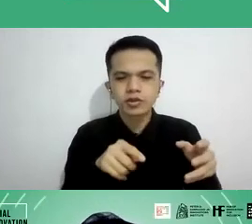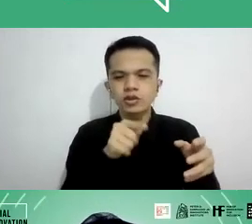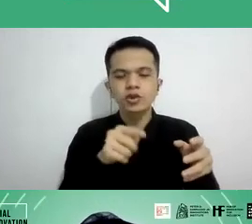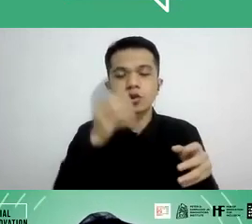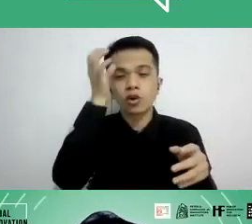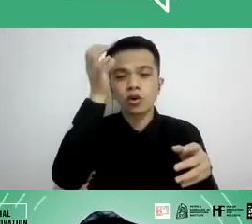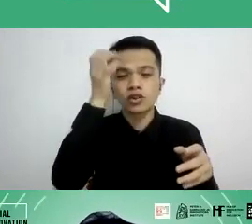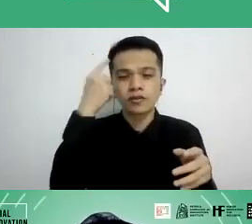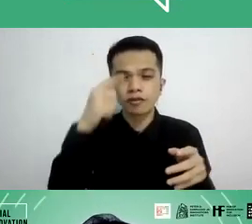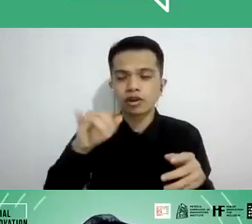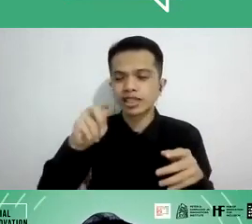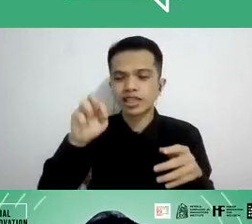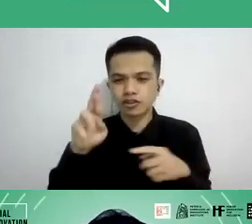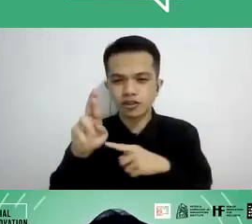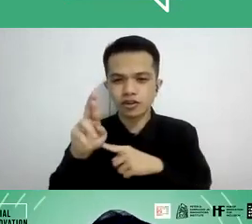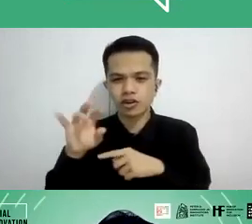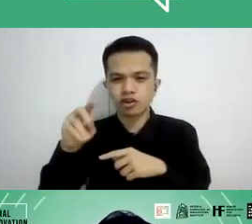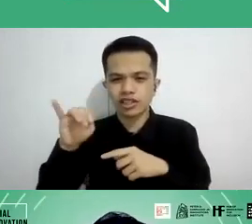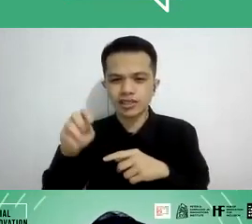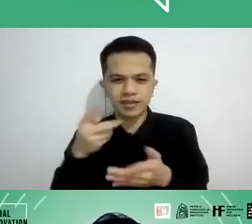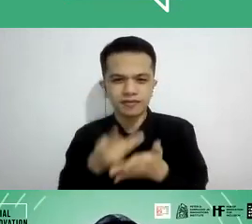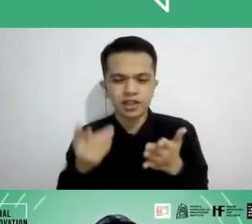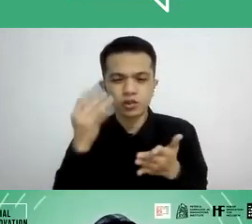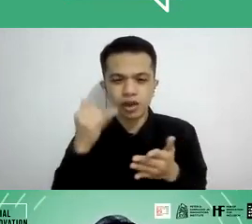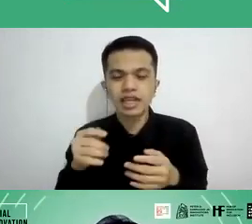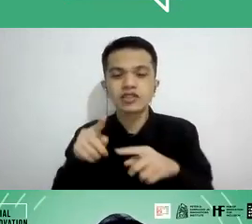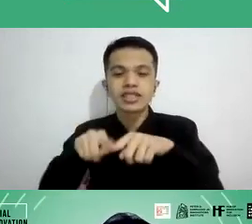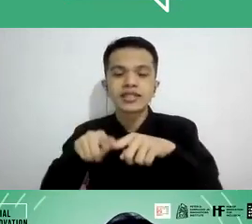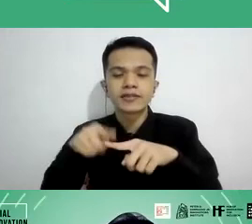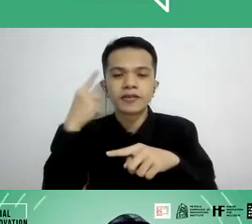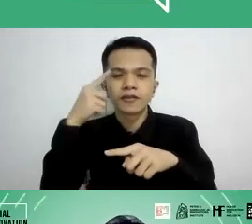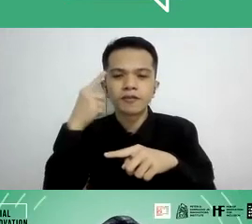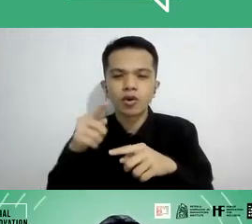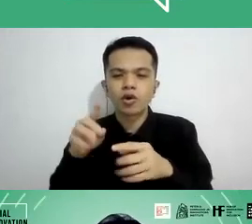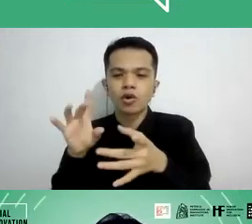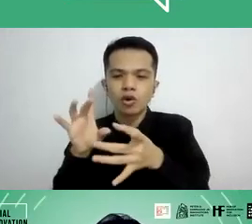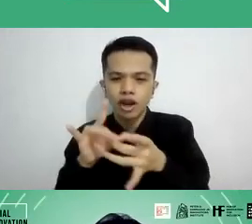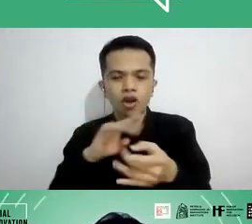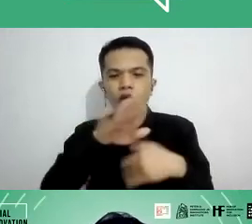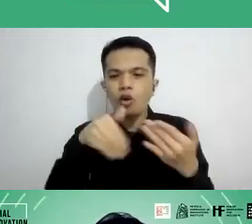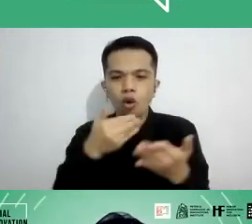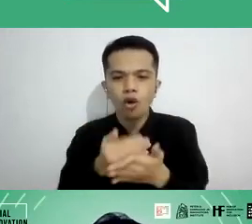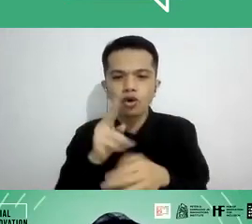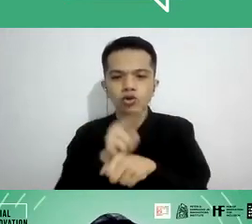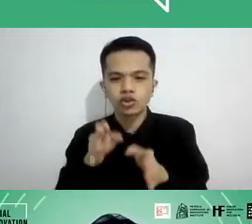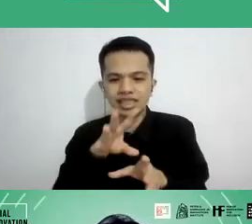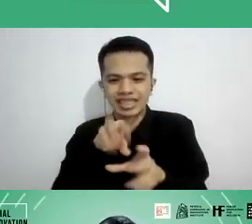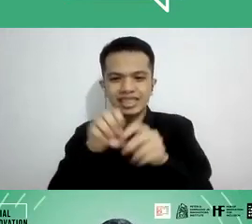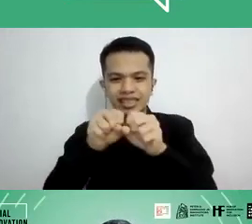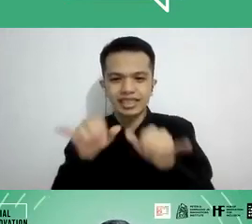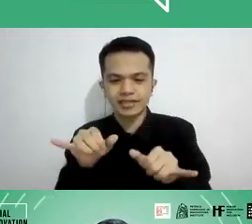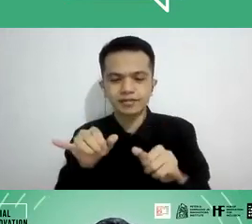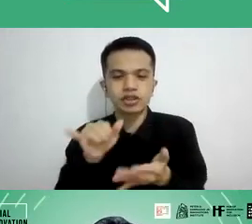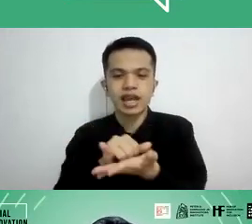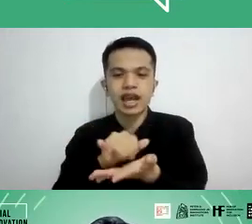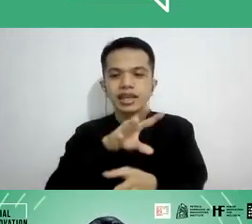of interconnectivity fails, because interconnectivity relies on being able to connect all users within a system. And that